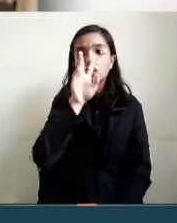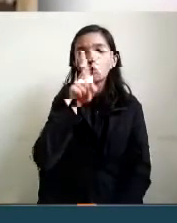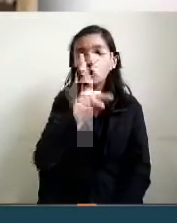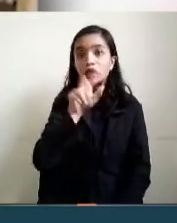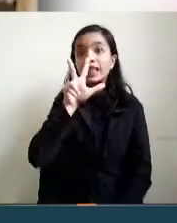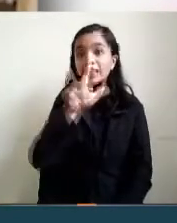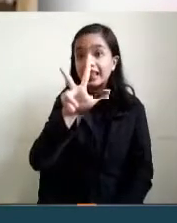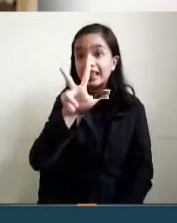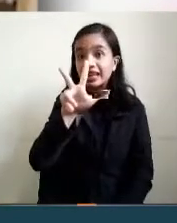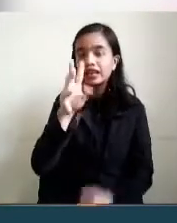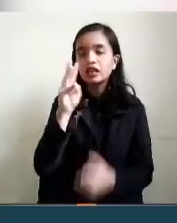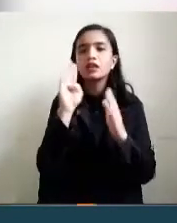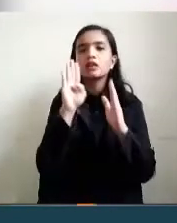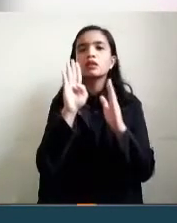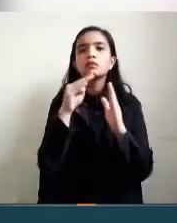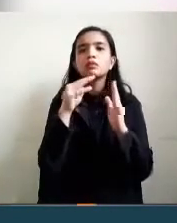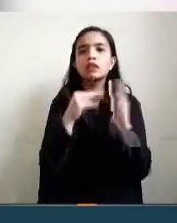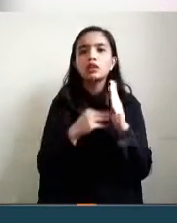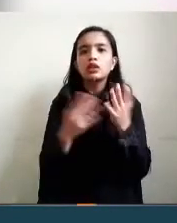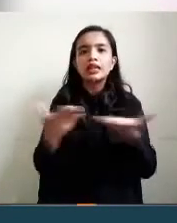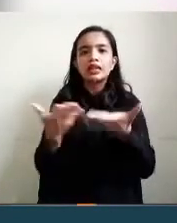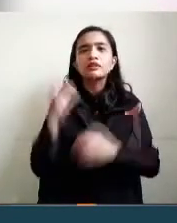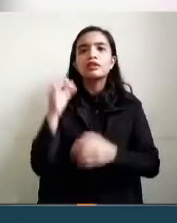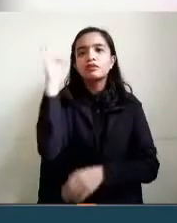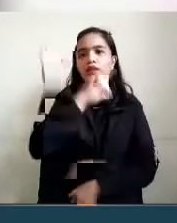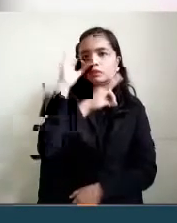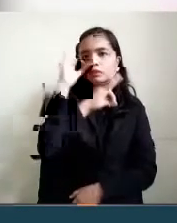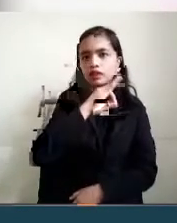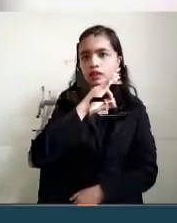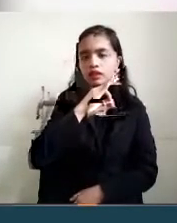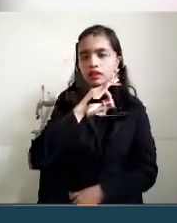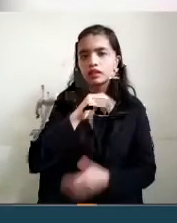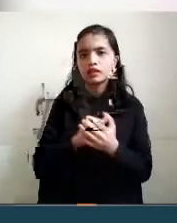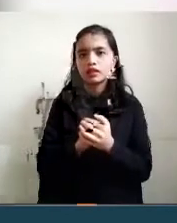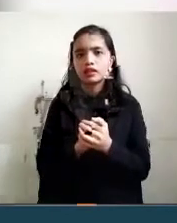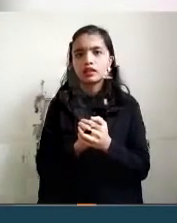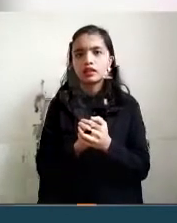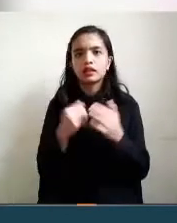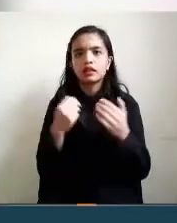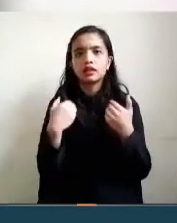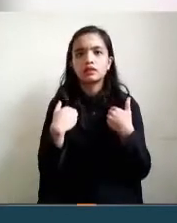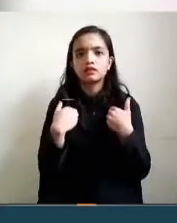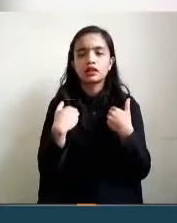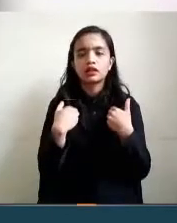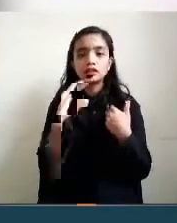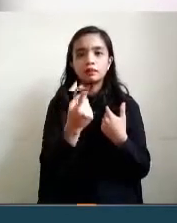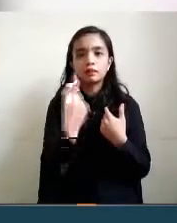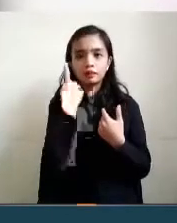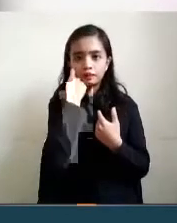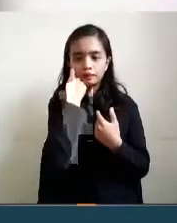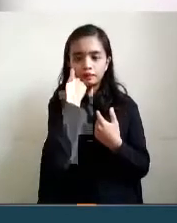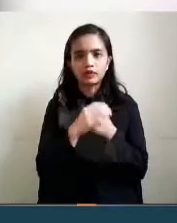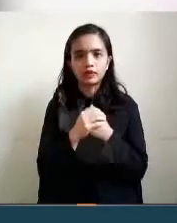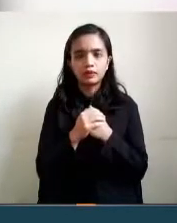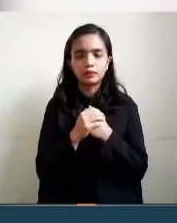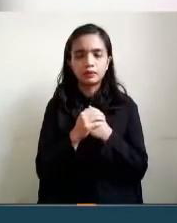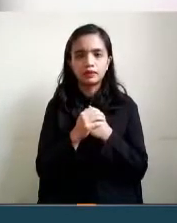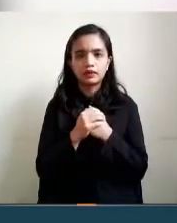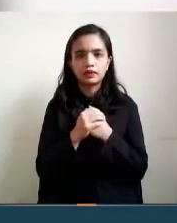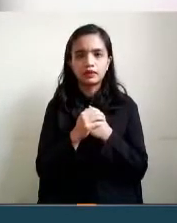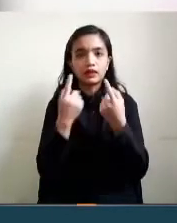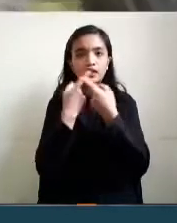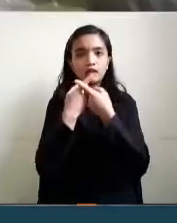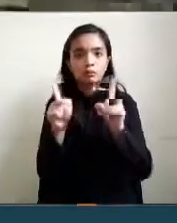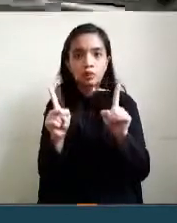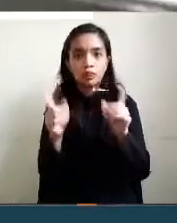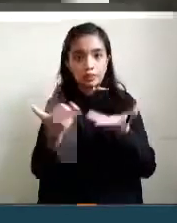individuals of Filipino origin here in the United States, much more than the 3.4 that you mentioned. But we here at the embassy